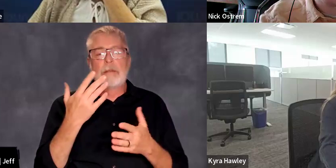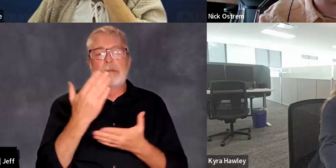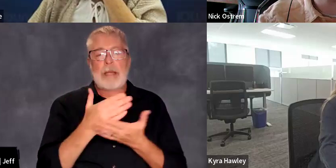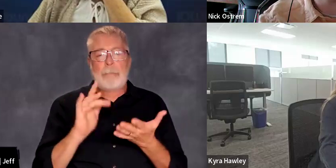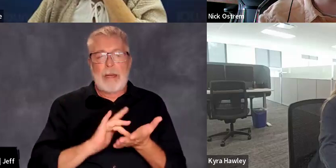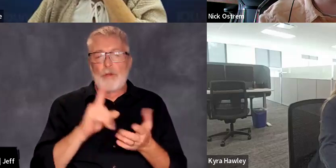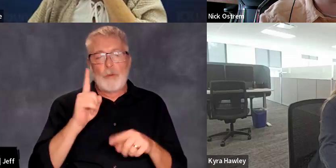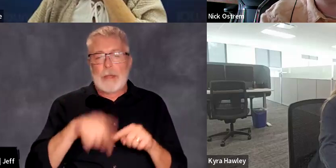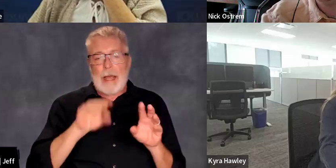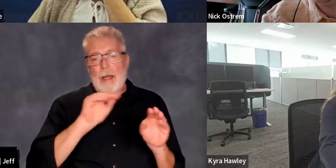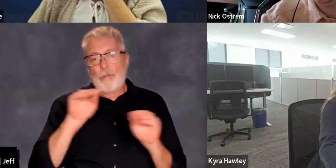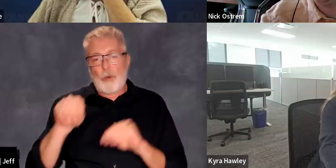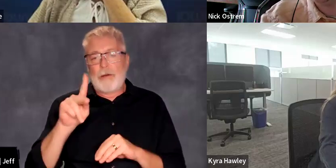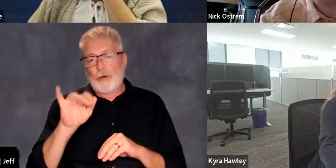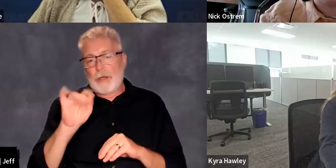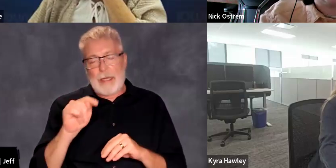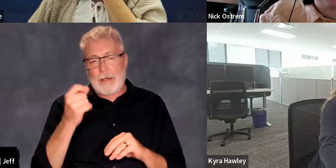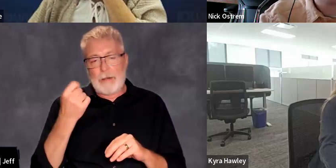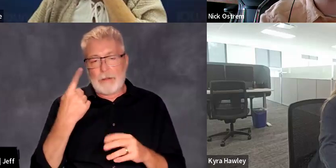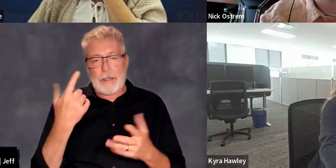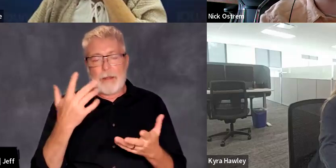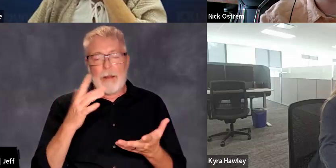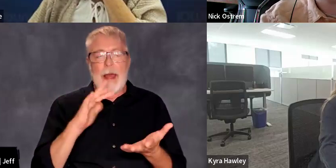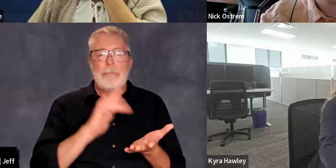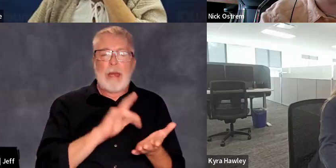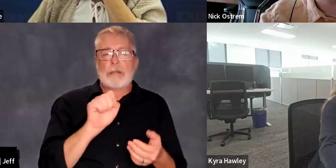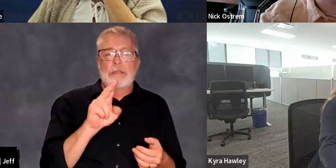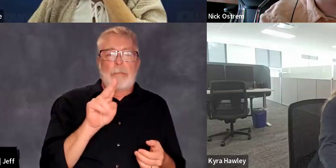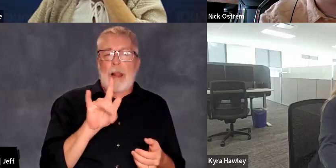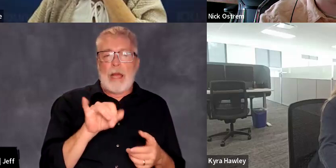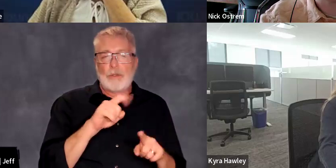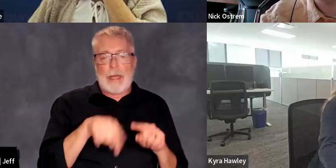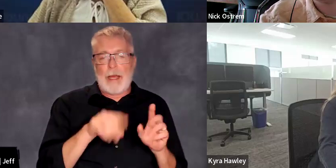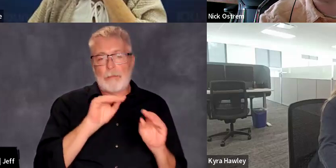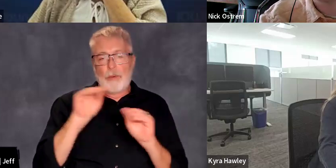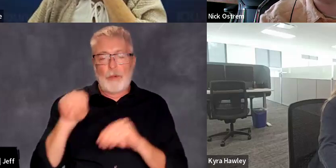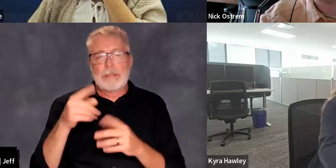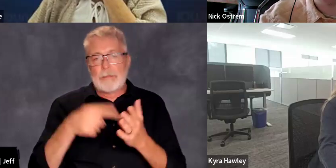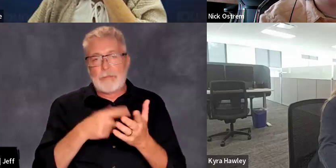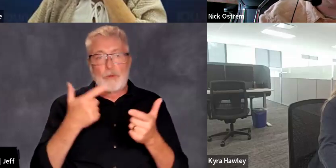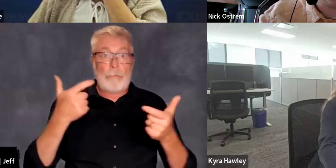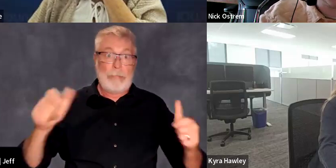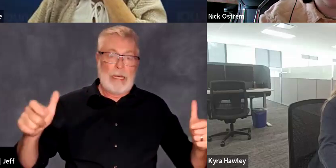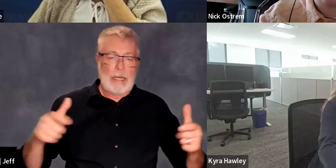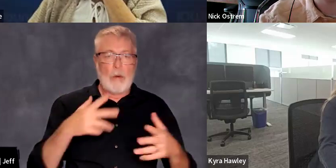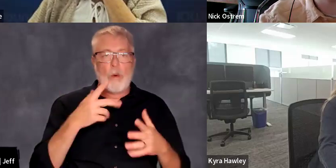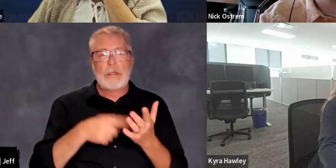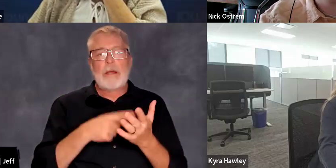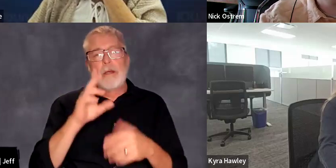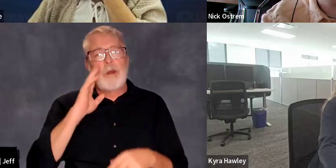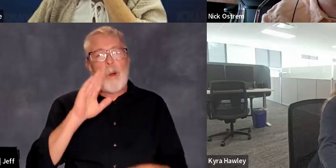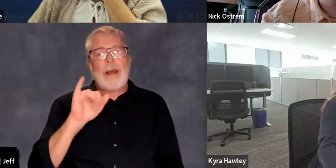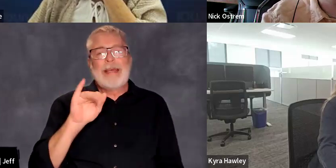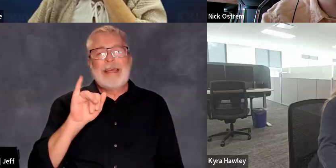medications that you cannot put in your kit. There are medical supplies you cannot put in your kit. Sometimes things are too big. Sometimes insulin has to stay in the